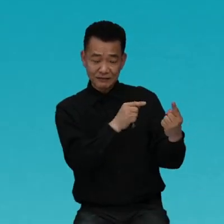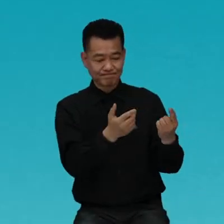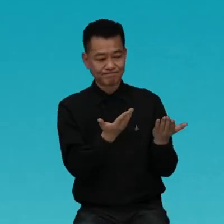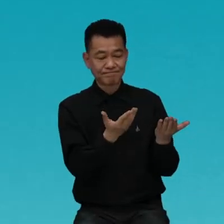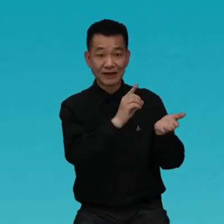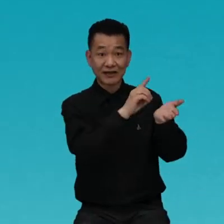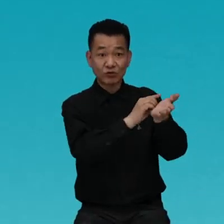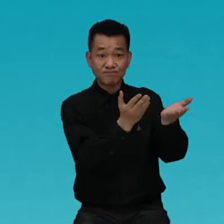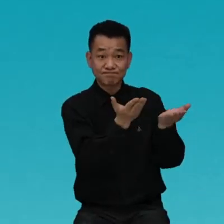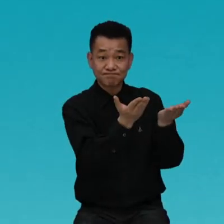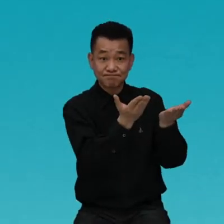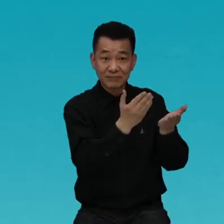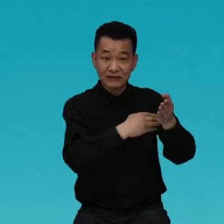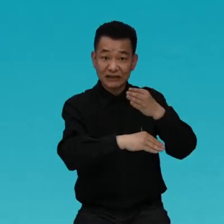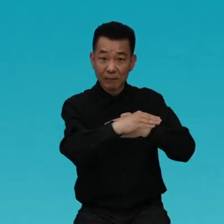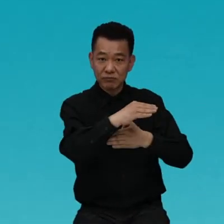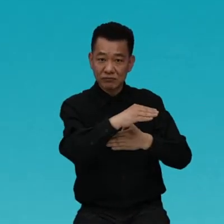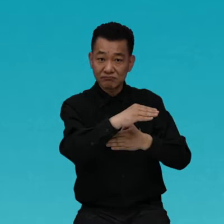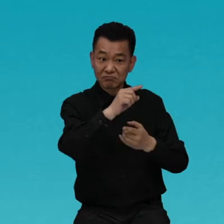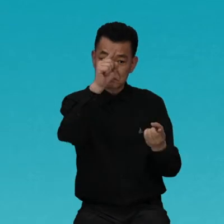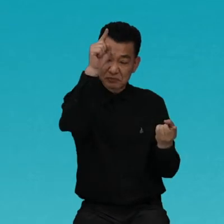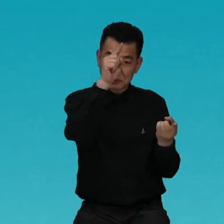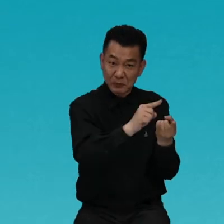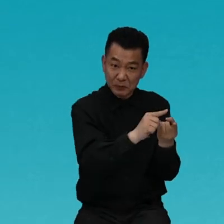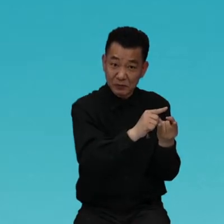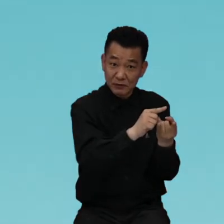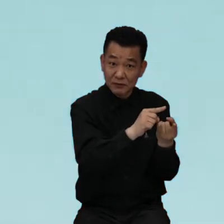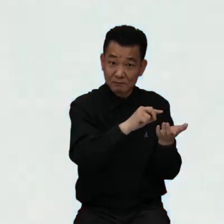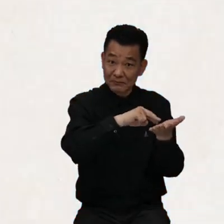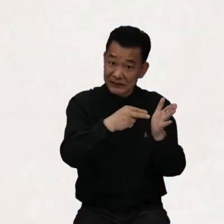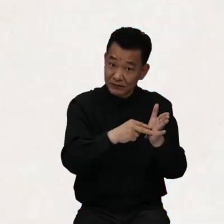with disabilities aim to minimize disability?